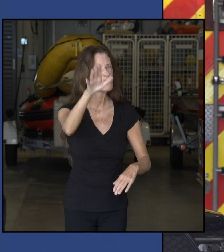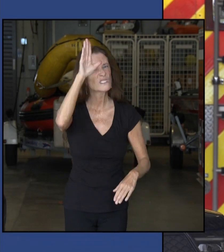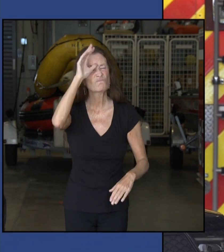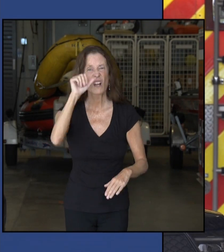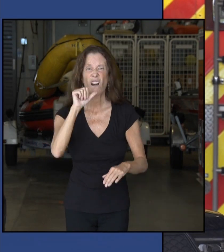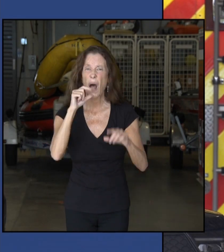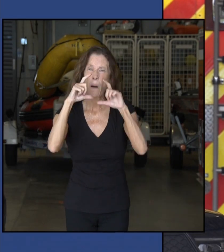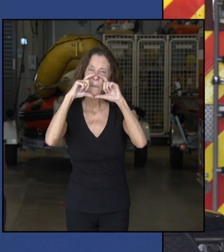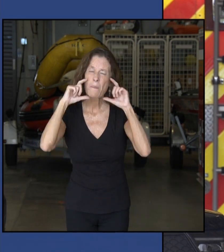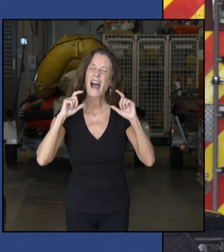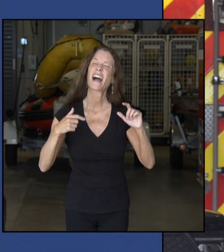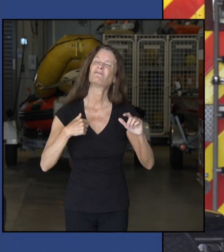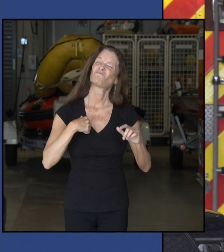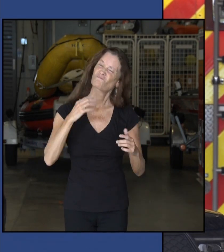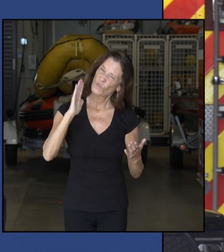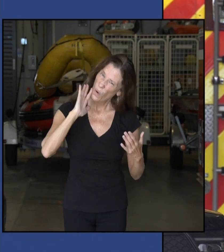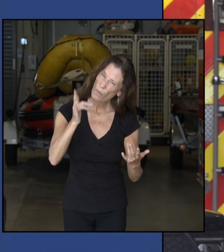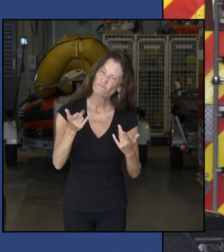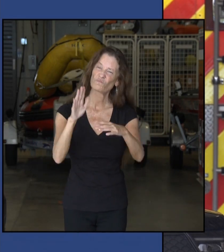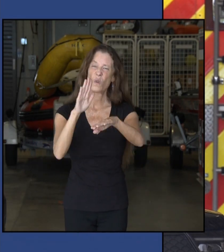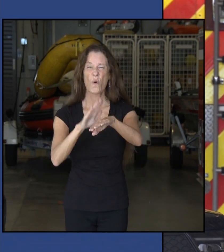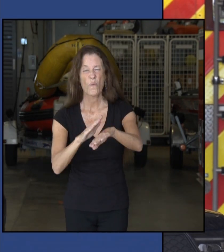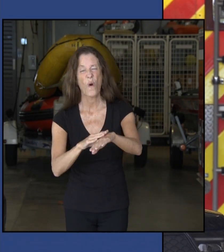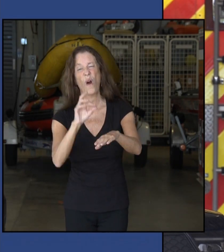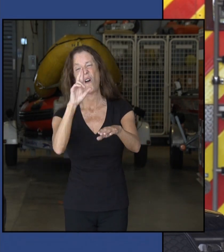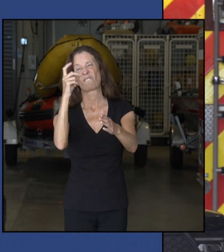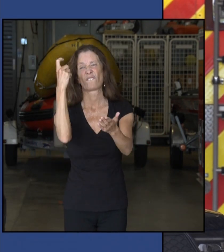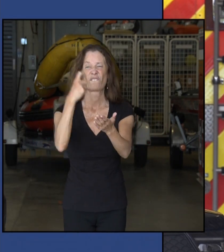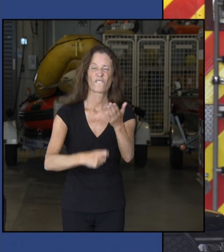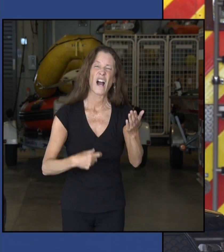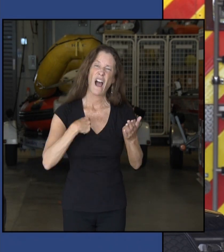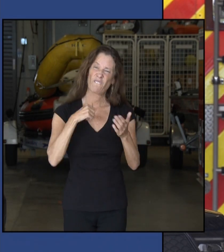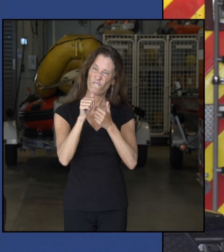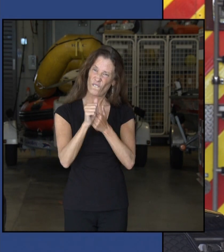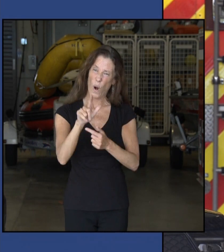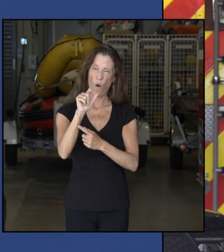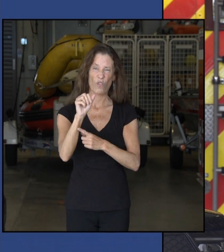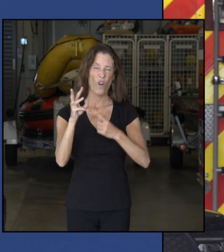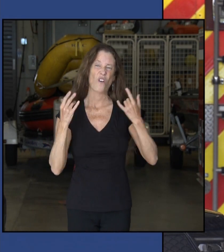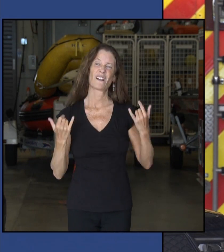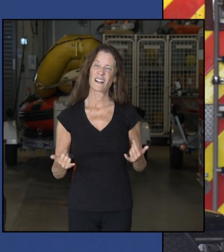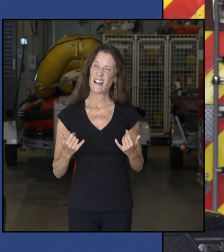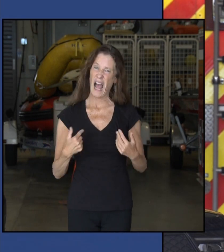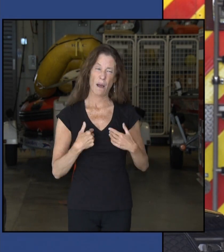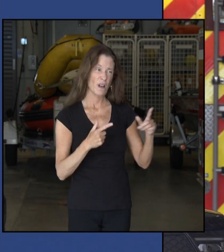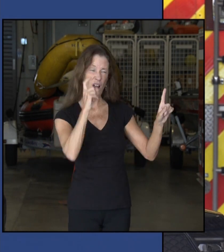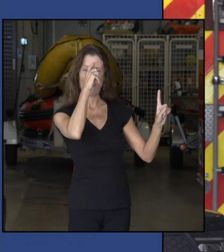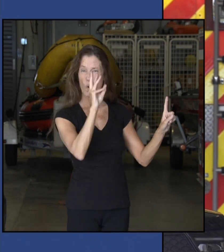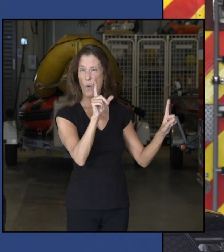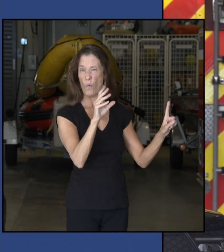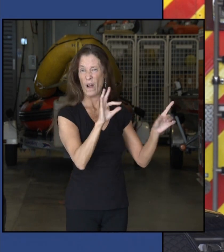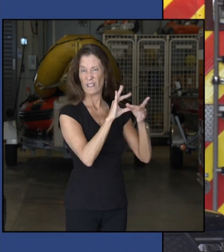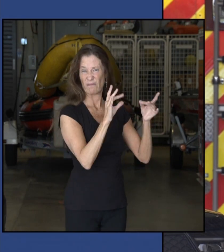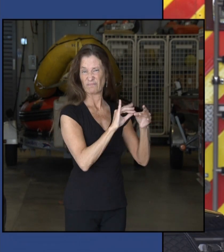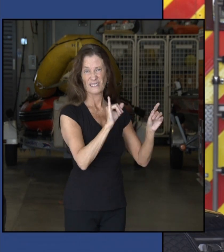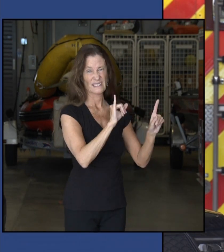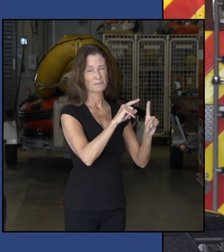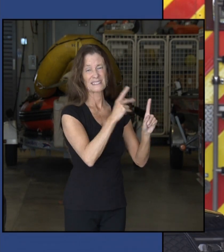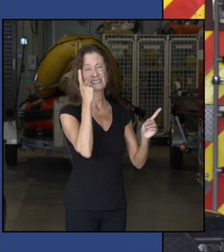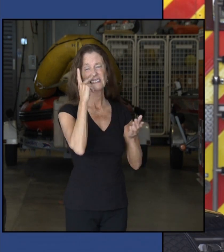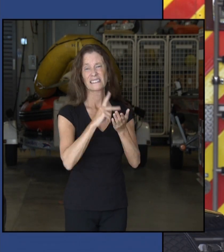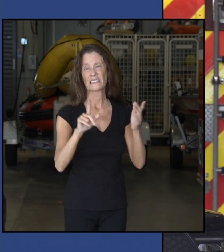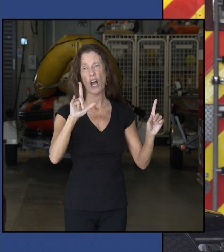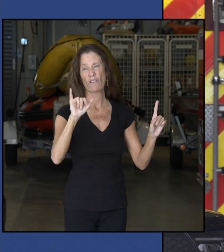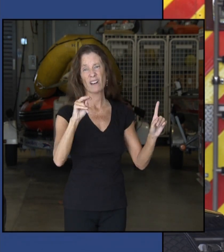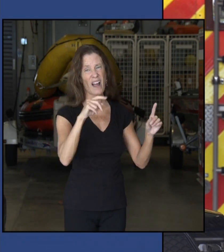refusing to comply with the mitigation requirements outlined in the orders signed by Governor Wolf and Secretary Levine. In